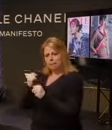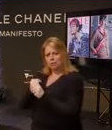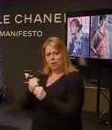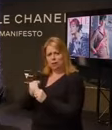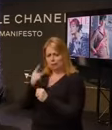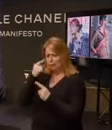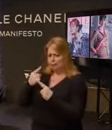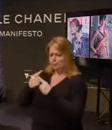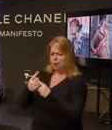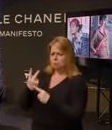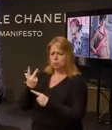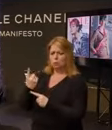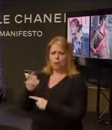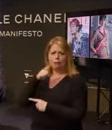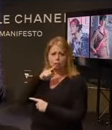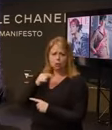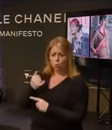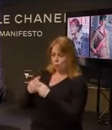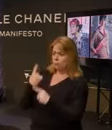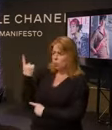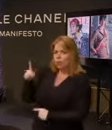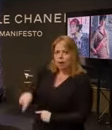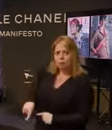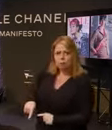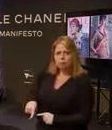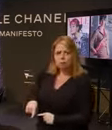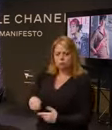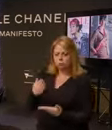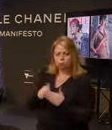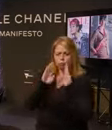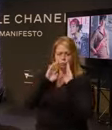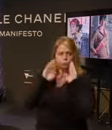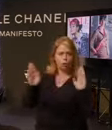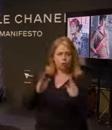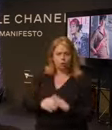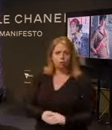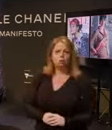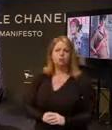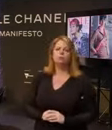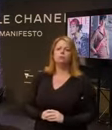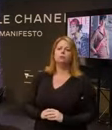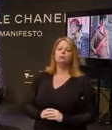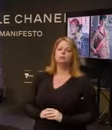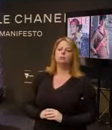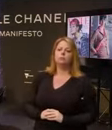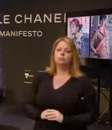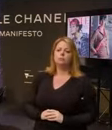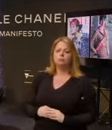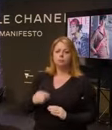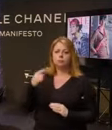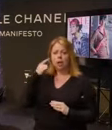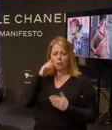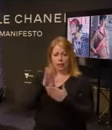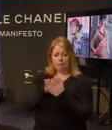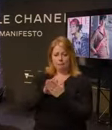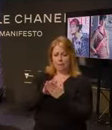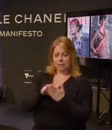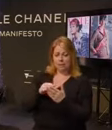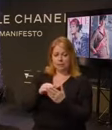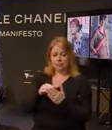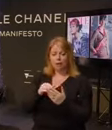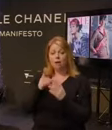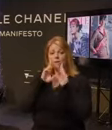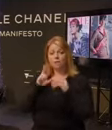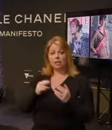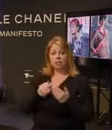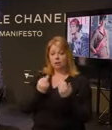or 1,000. So this incredible... I think the democratisation of fashion is one